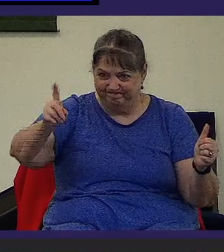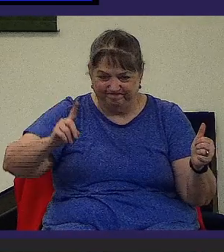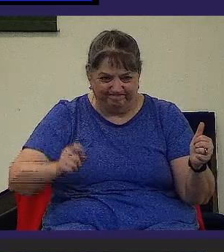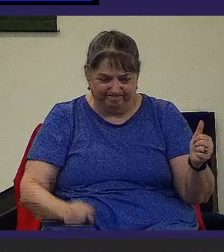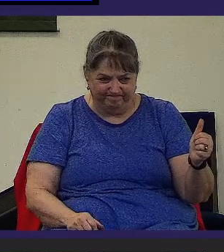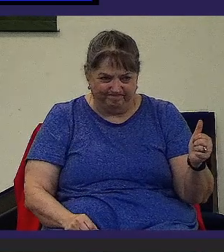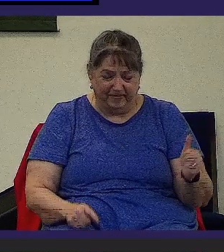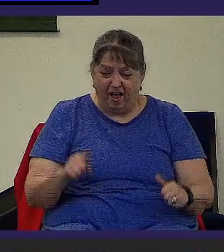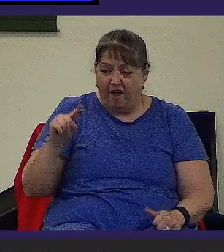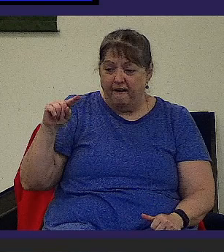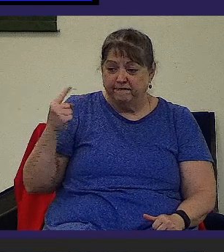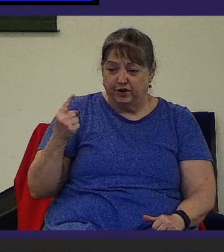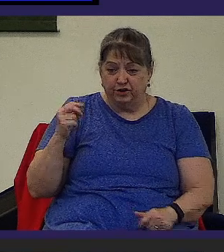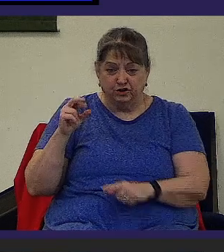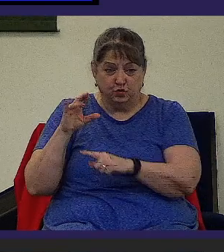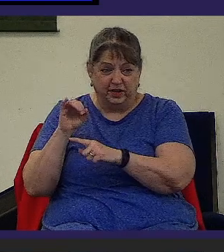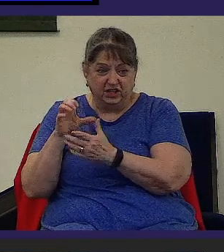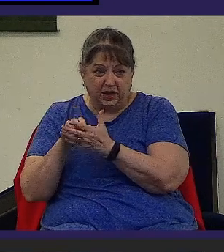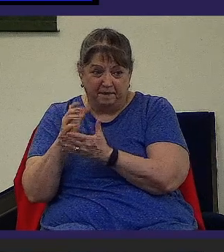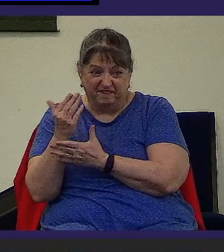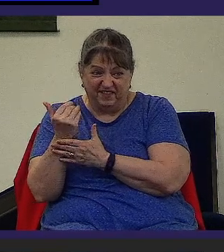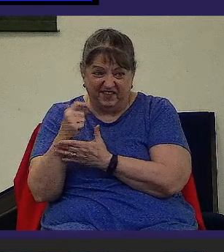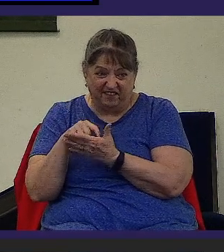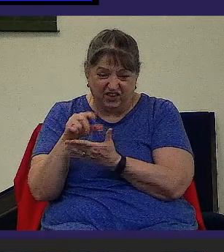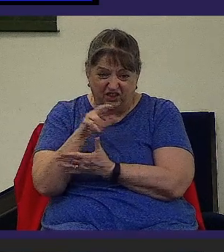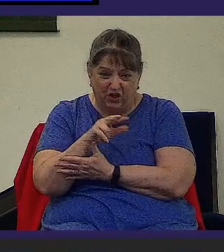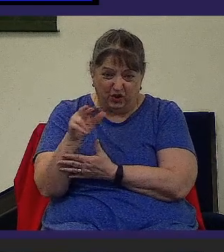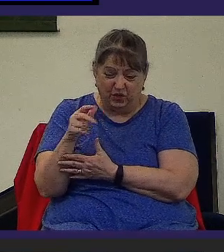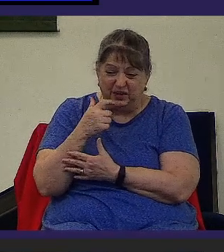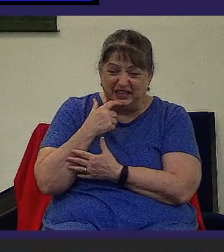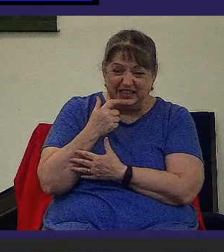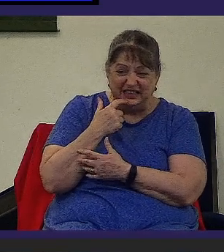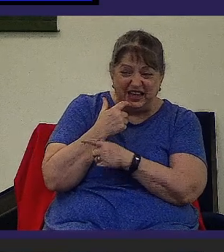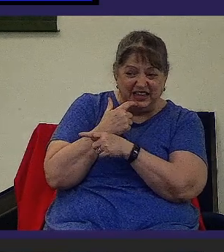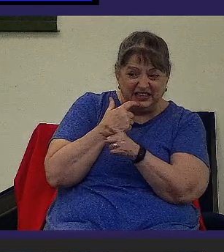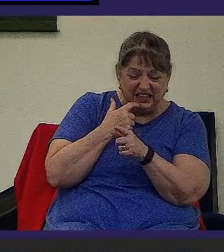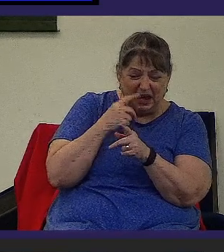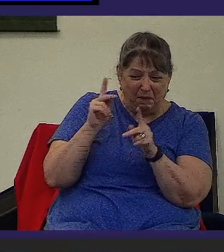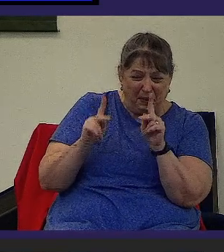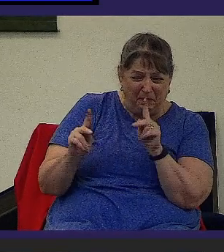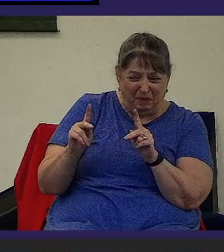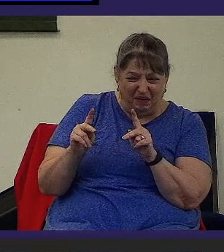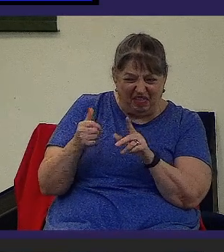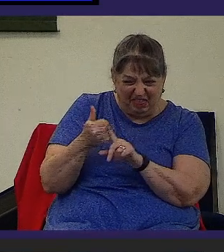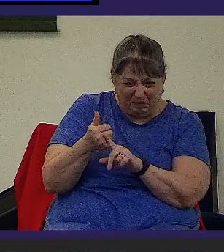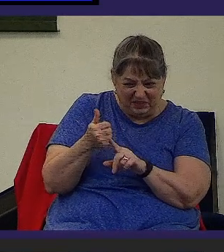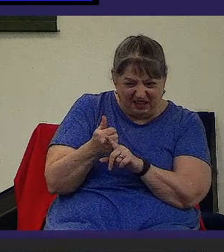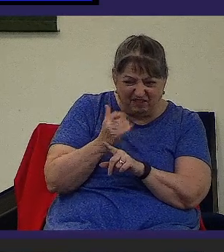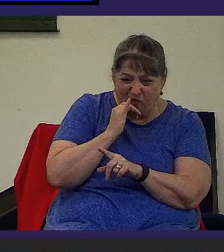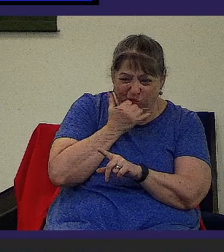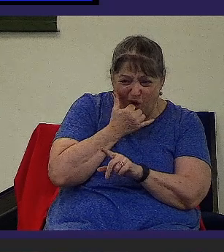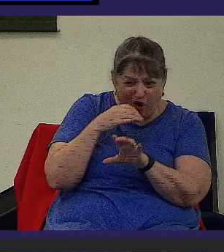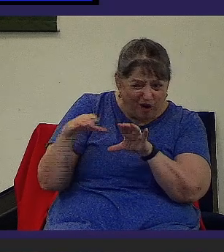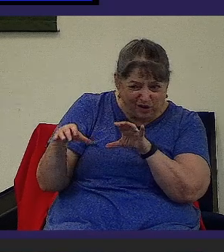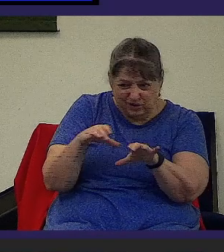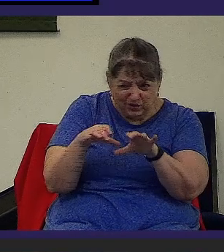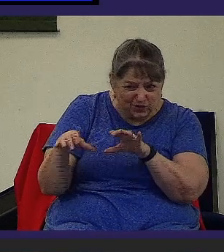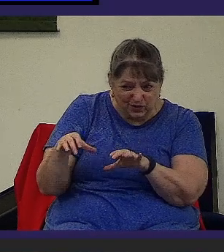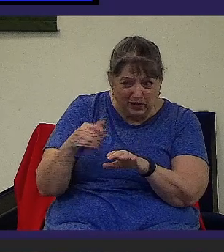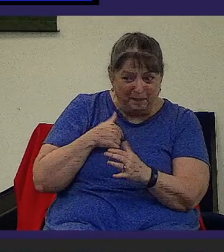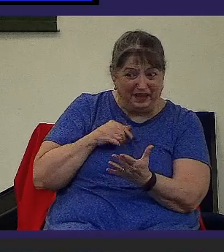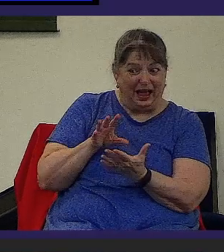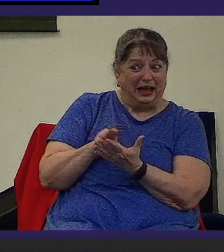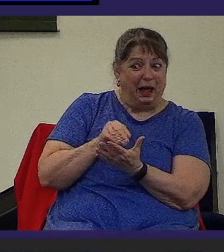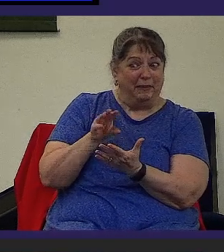corinthians 15 33 says do not be misled bad company corrupts good character i can preach a